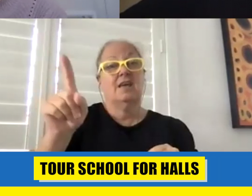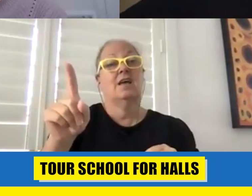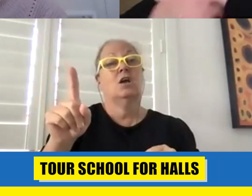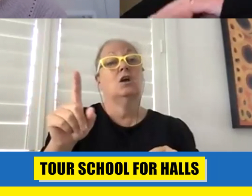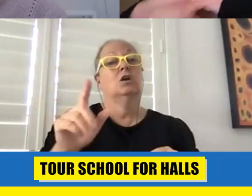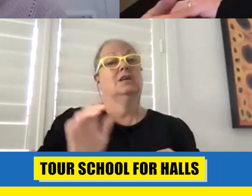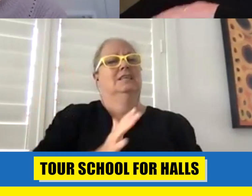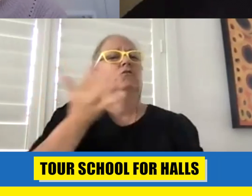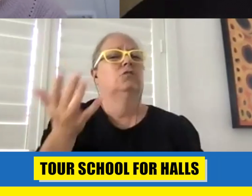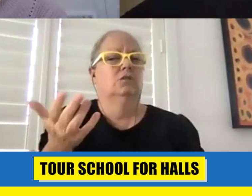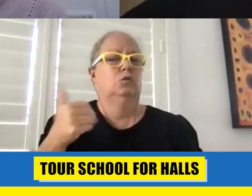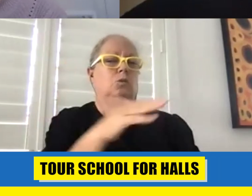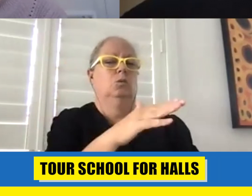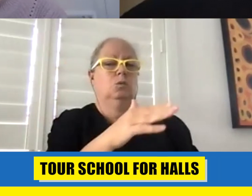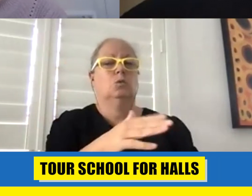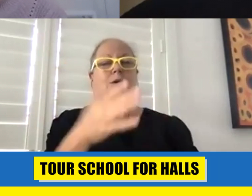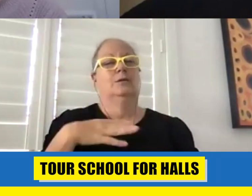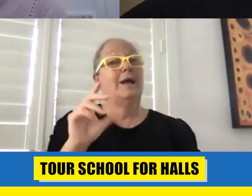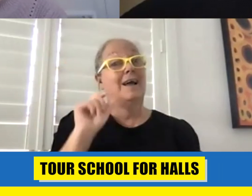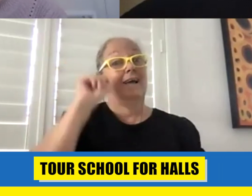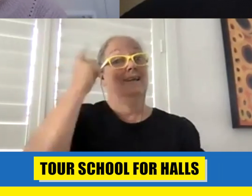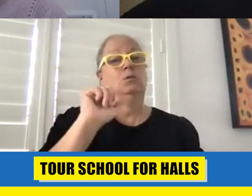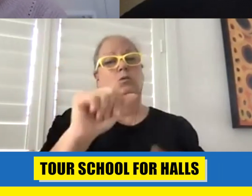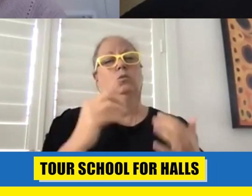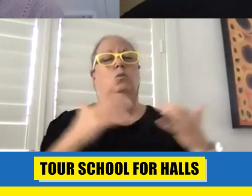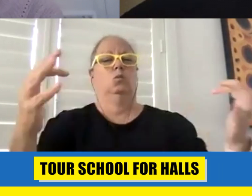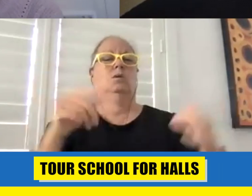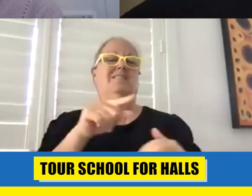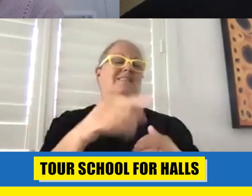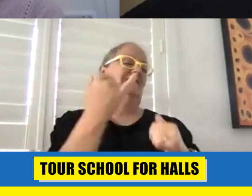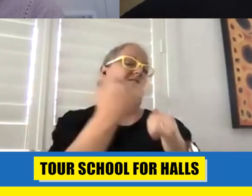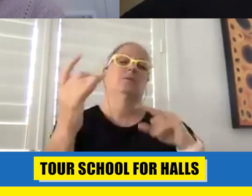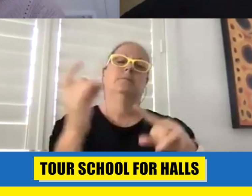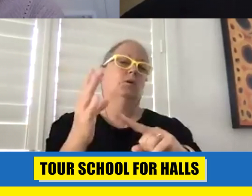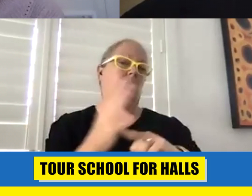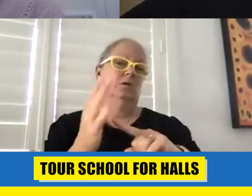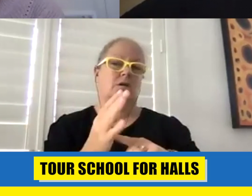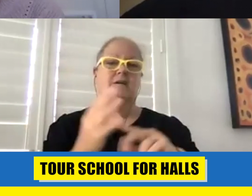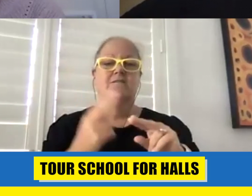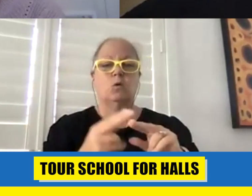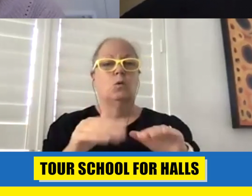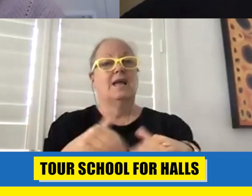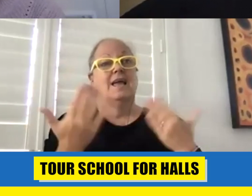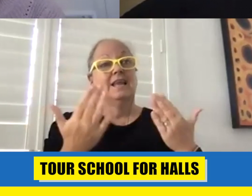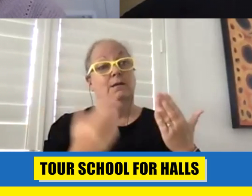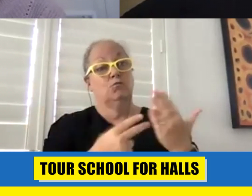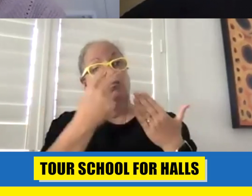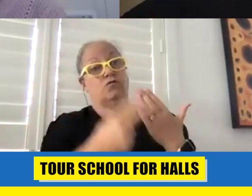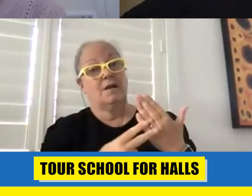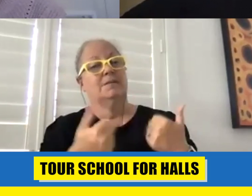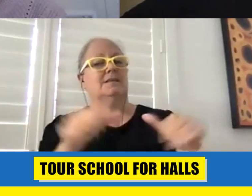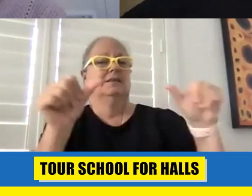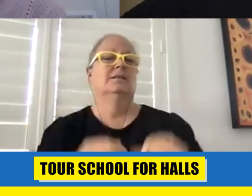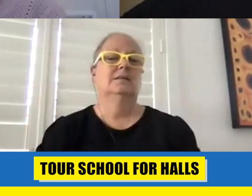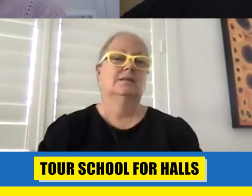important. Understanding your audience is really one of the key things for programming successfully. I think, you